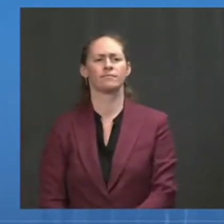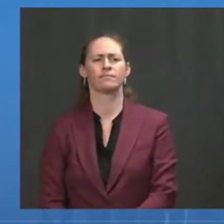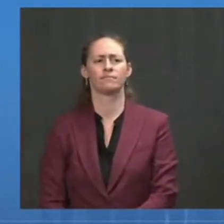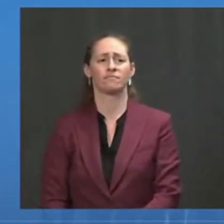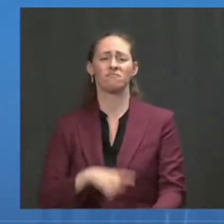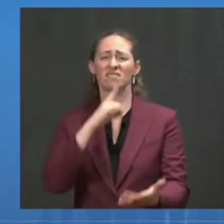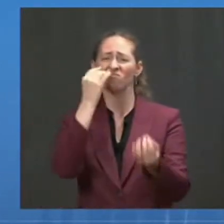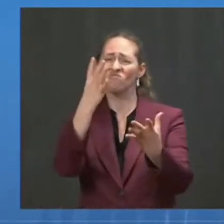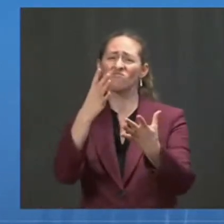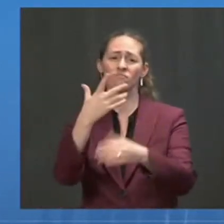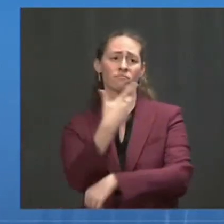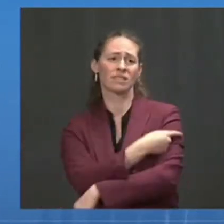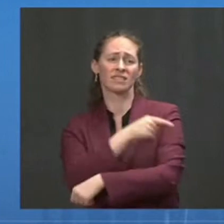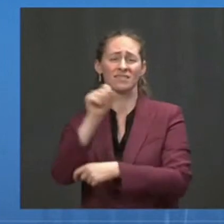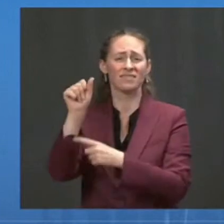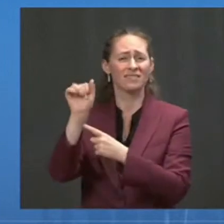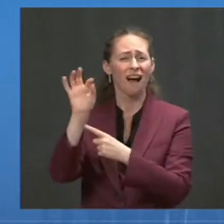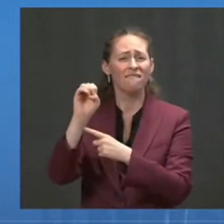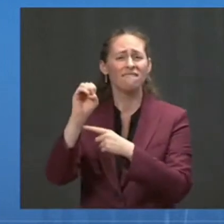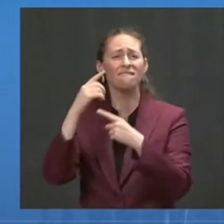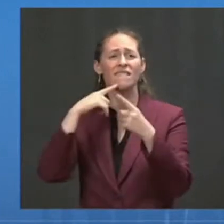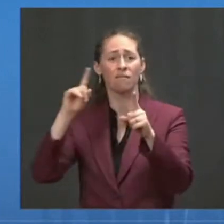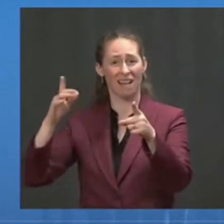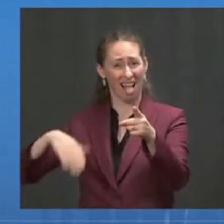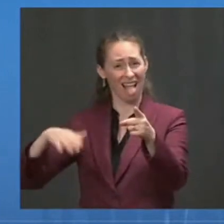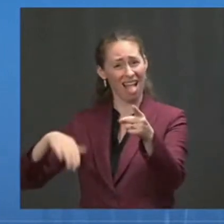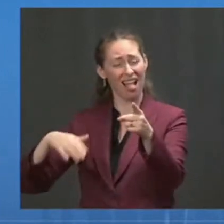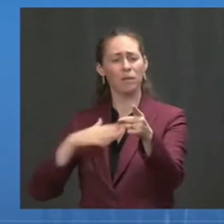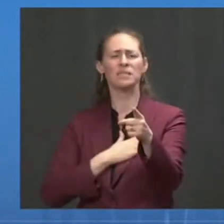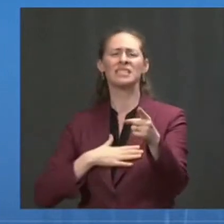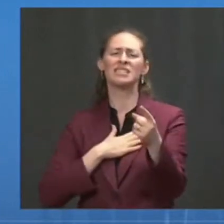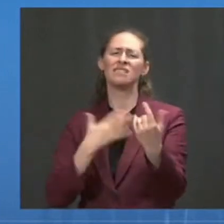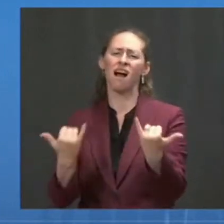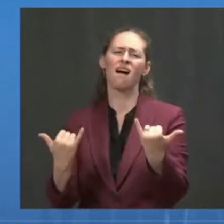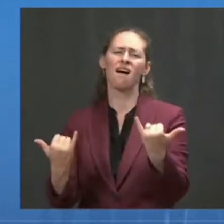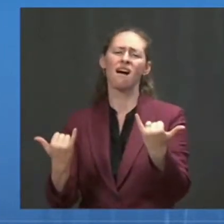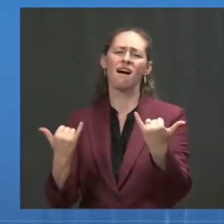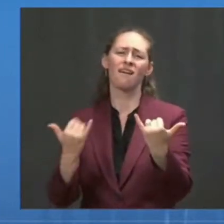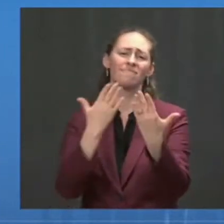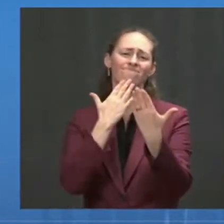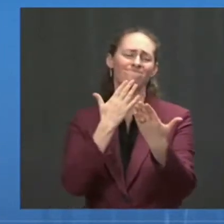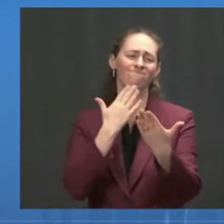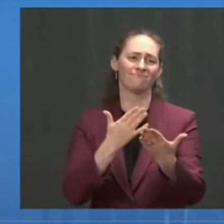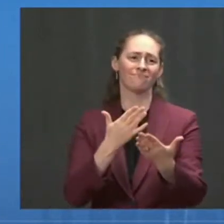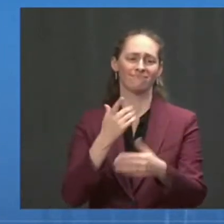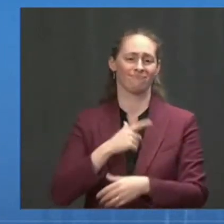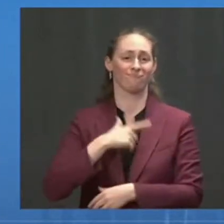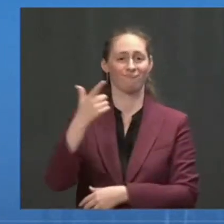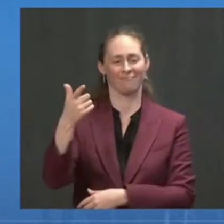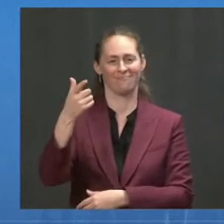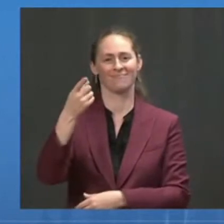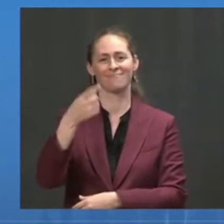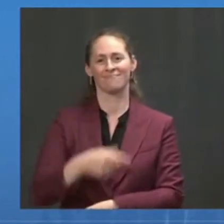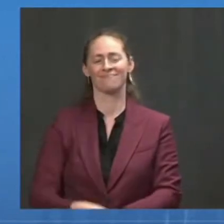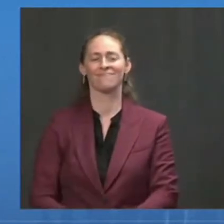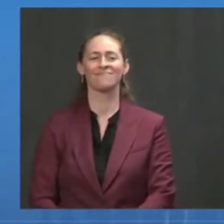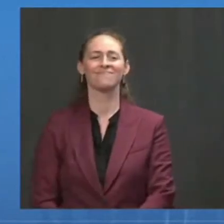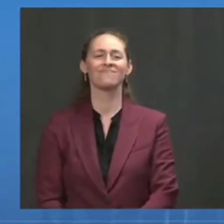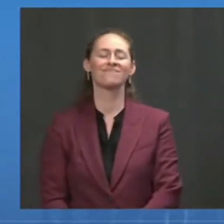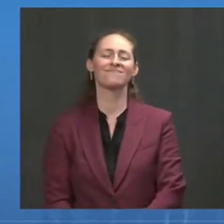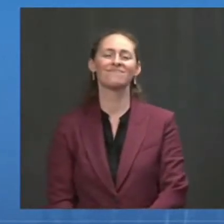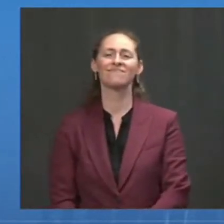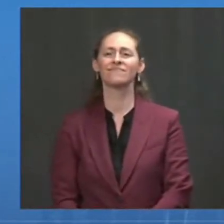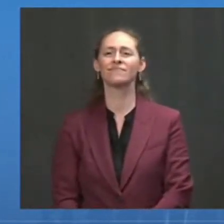vaccine yet, please do so today. Thank you. I'll turn things over to Dr. Fauci. Thank you very much, Dr.